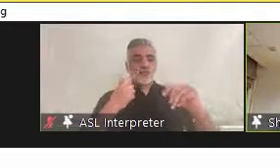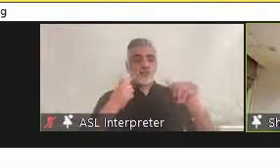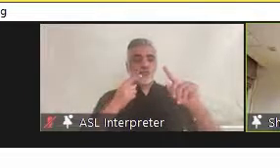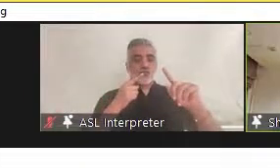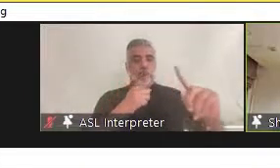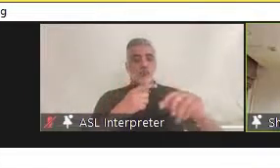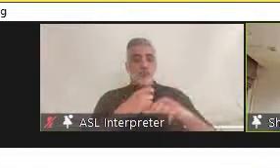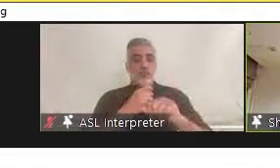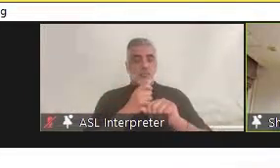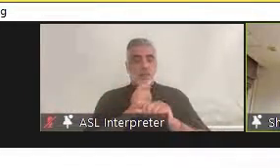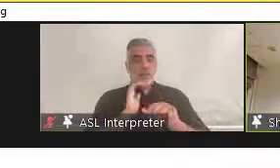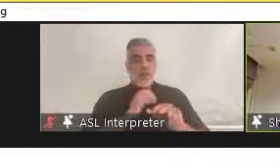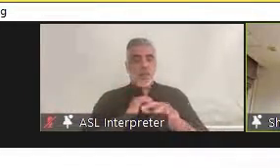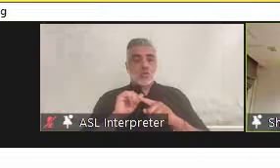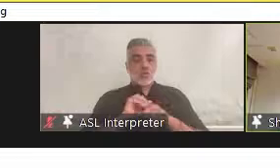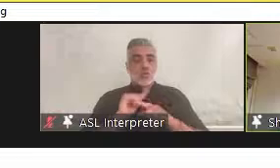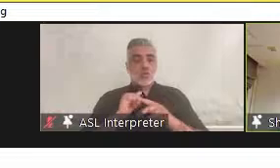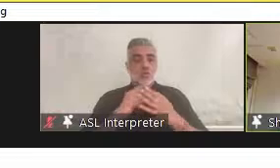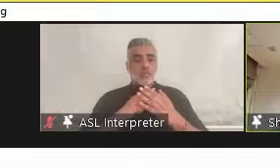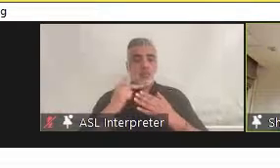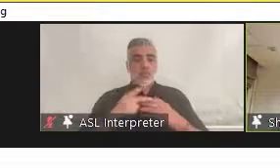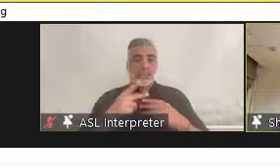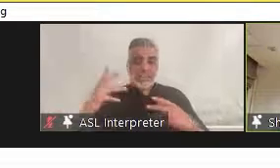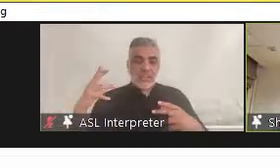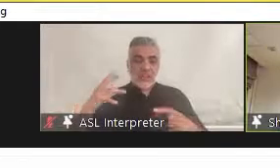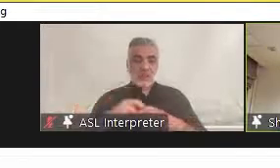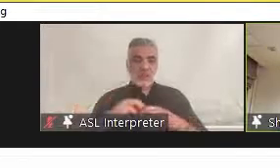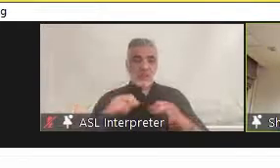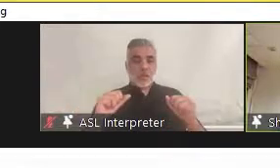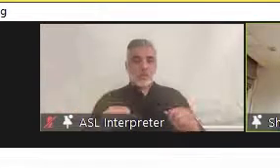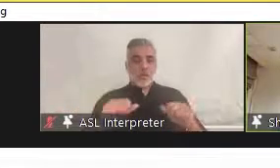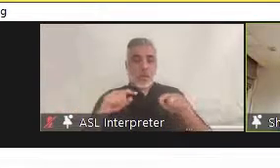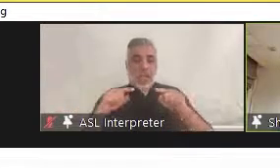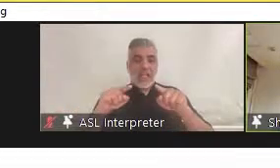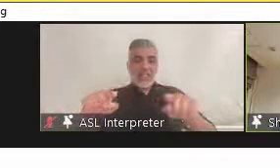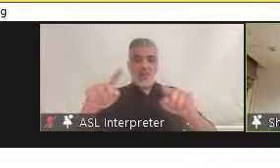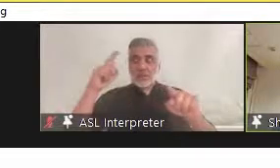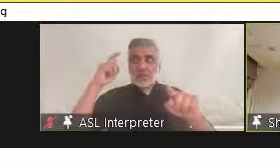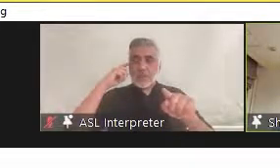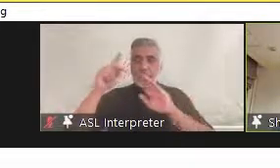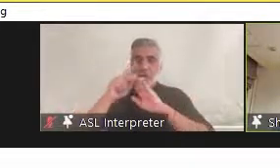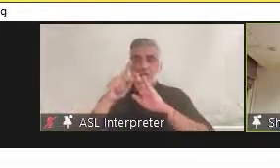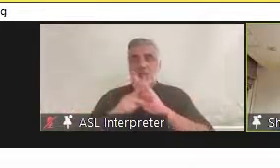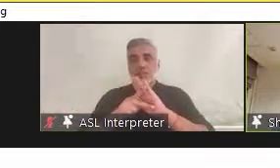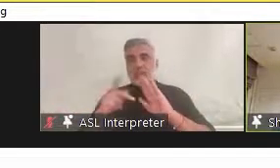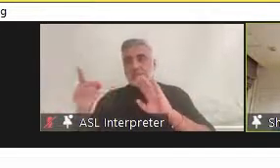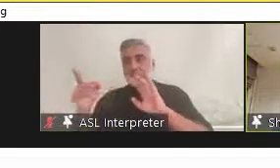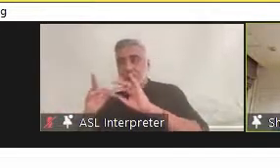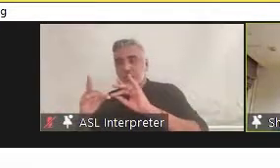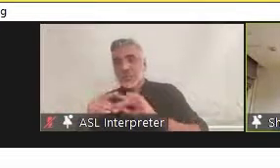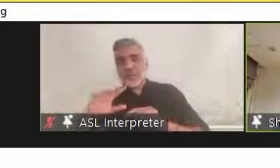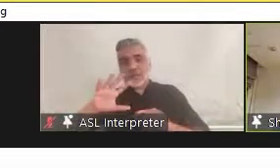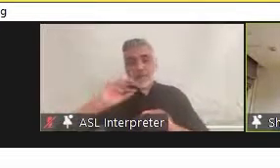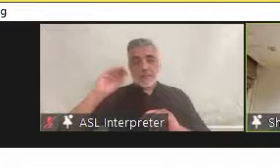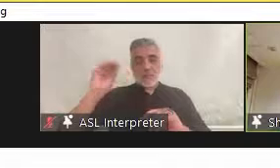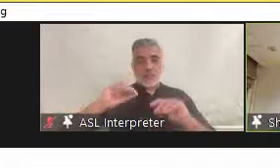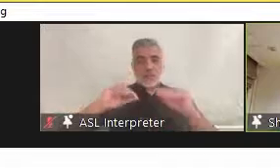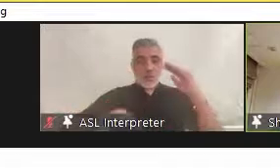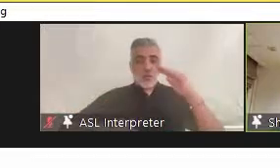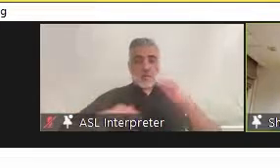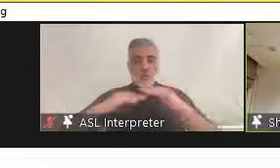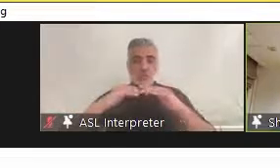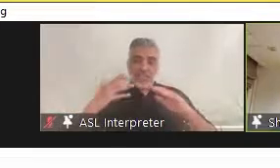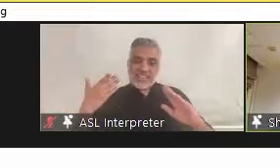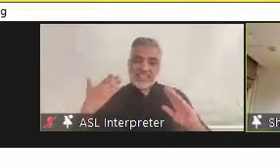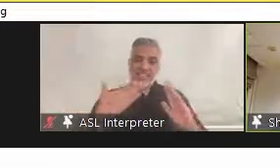skills training program as inclusive as possible, aligned with the government policy, as Mokles mentioned, that the 5% threshold is there. That's the